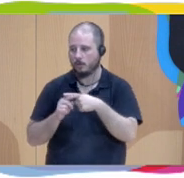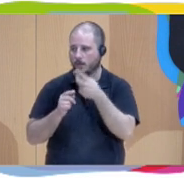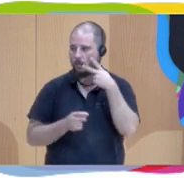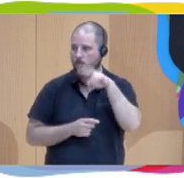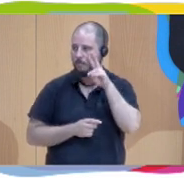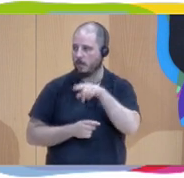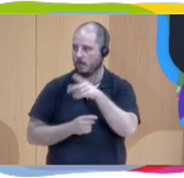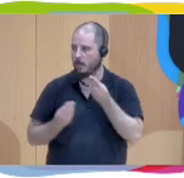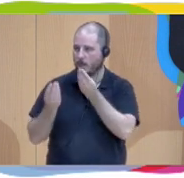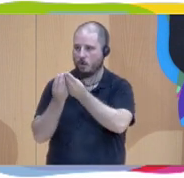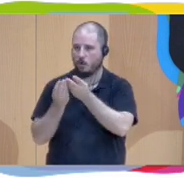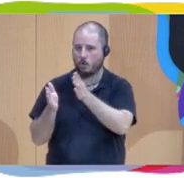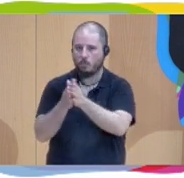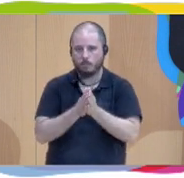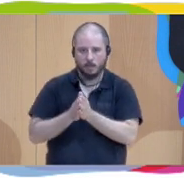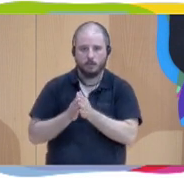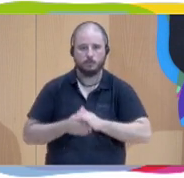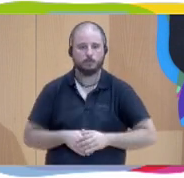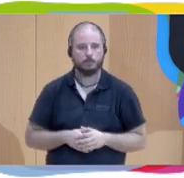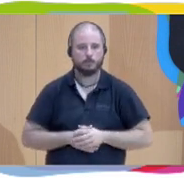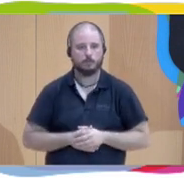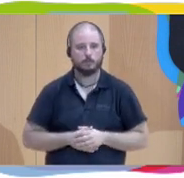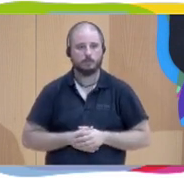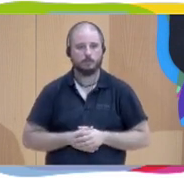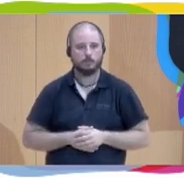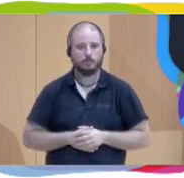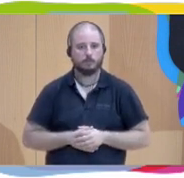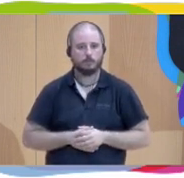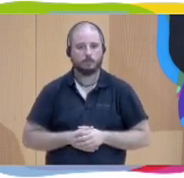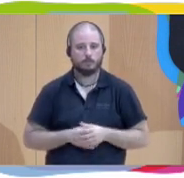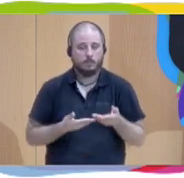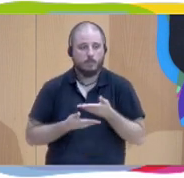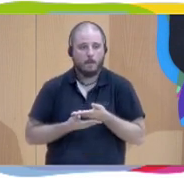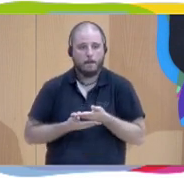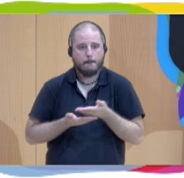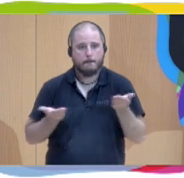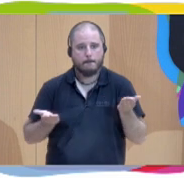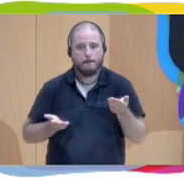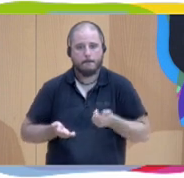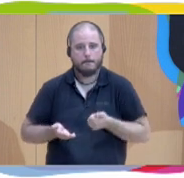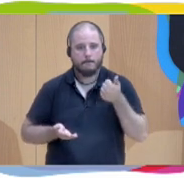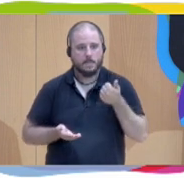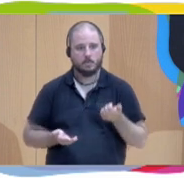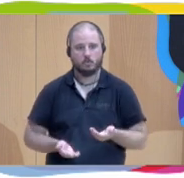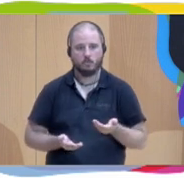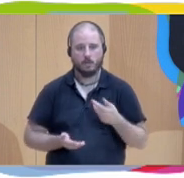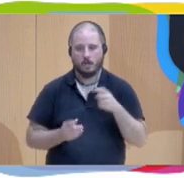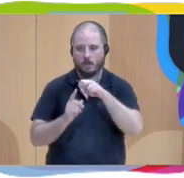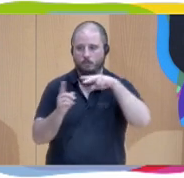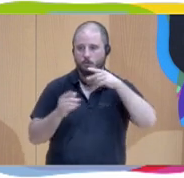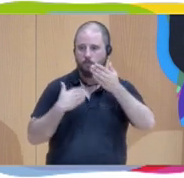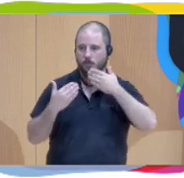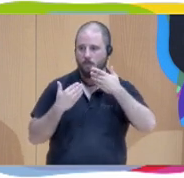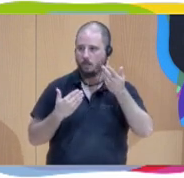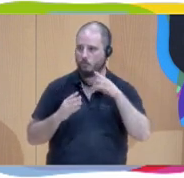and gain more confidence while using this approach and its tools. And this will ensure the